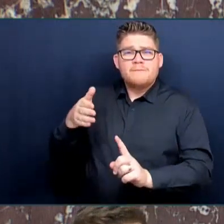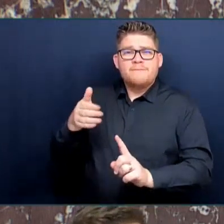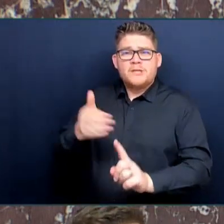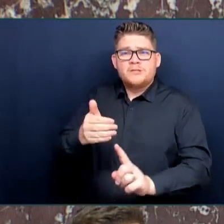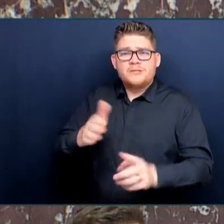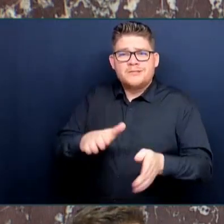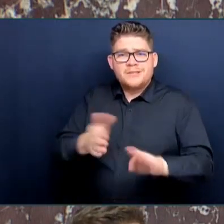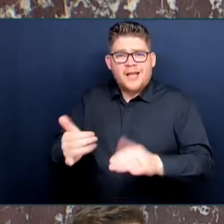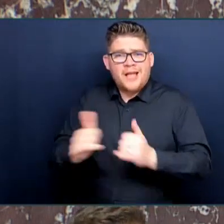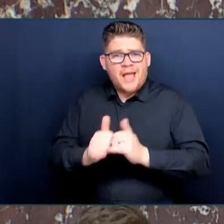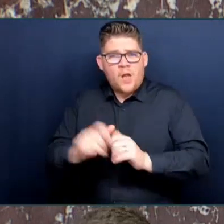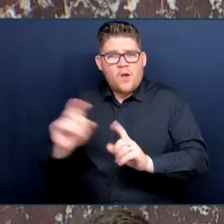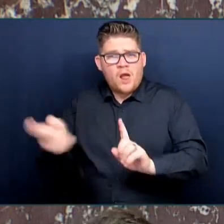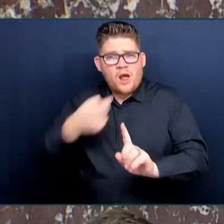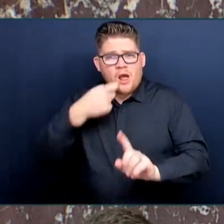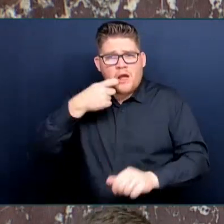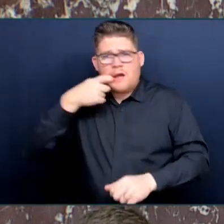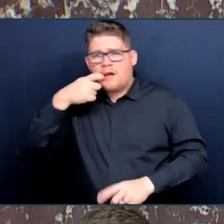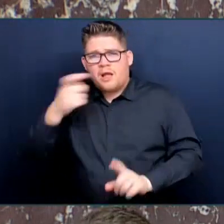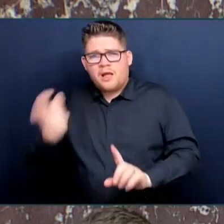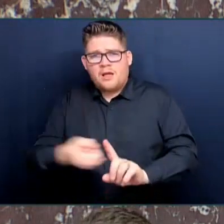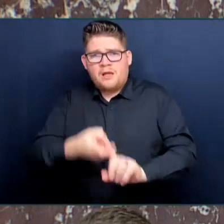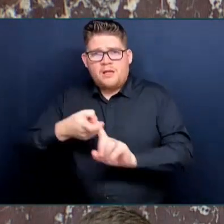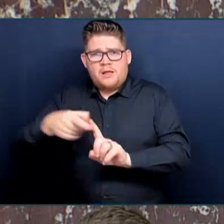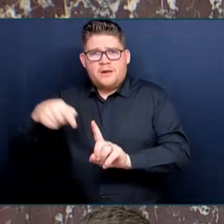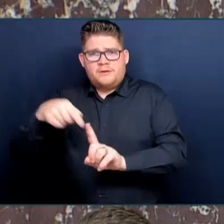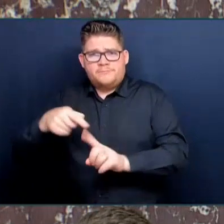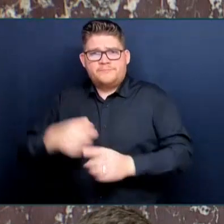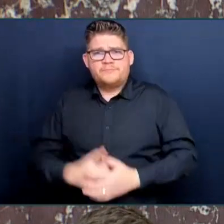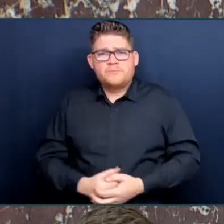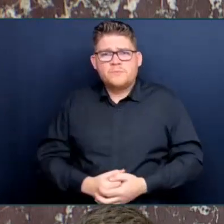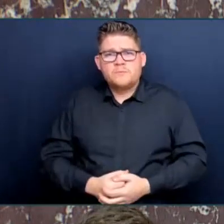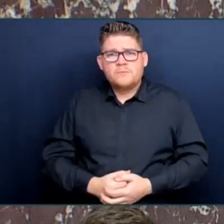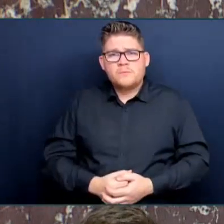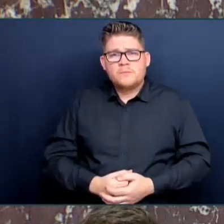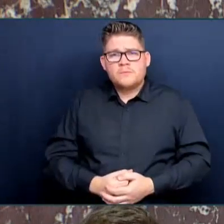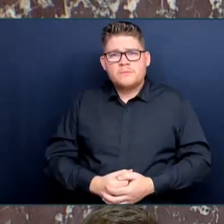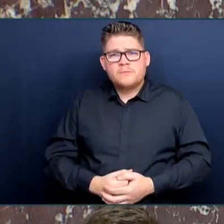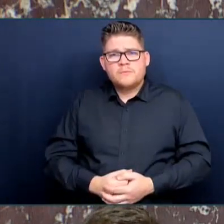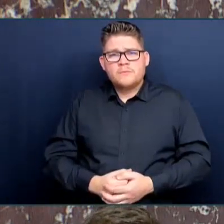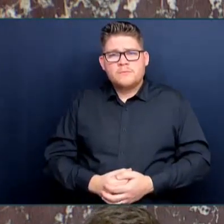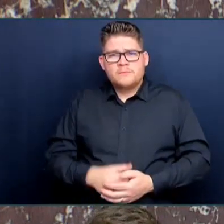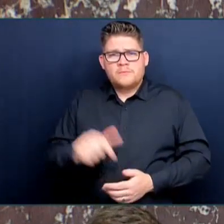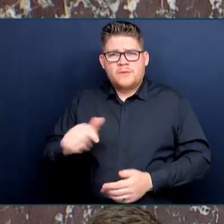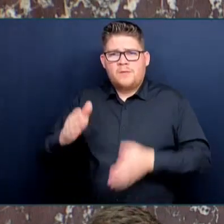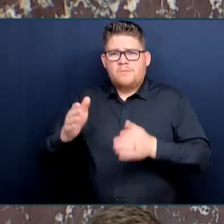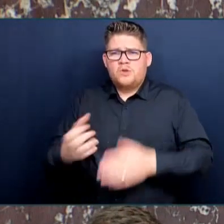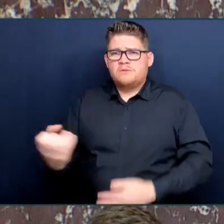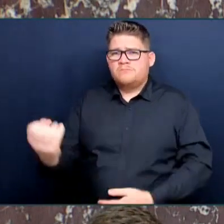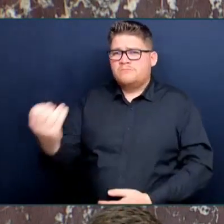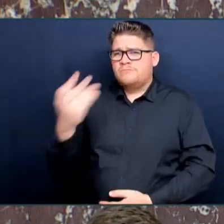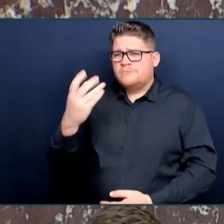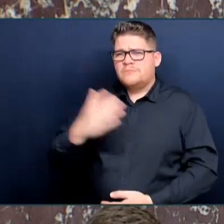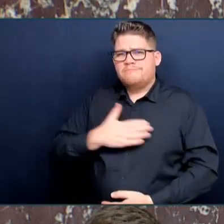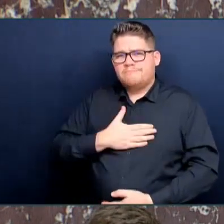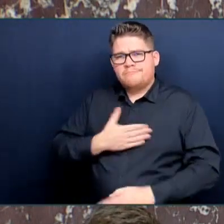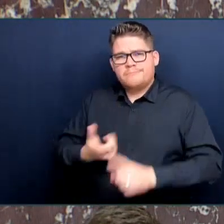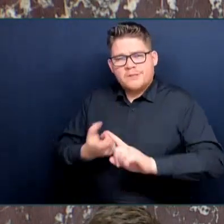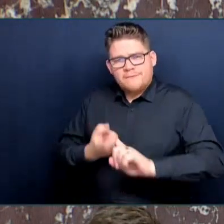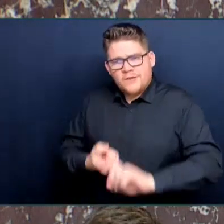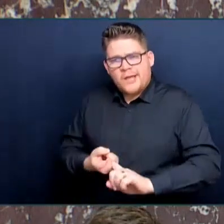colleague, Pat Wallace. Unfortunately, on the weekend, the community of Kamloops, province and country lost